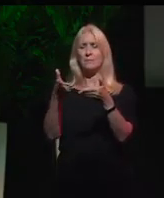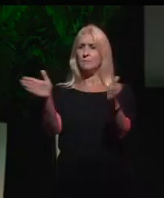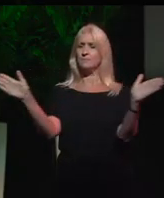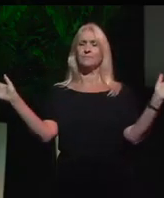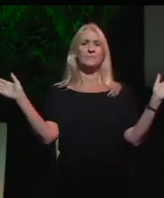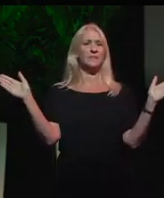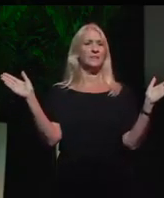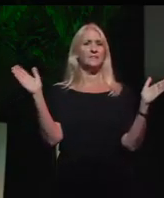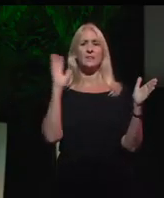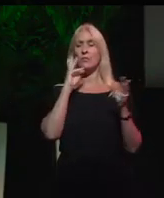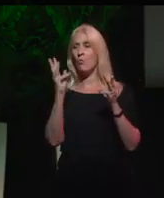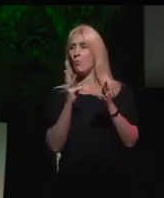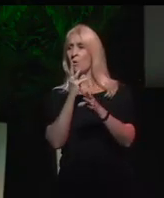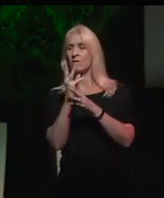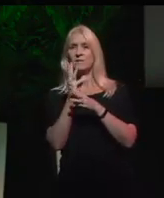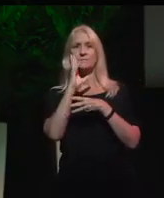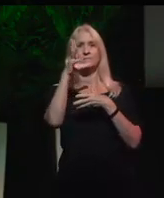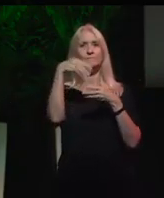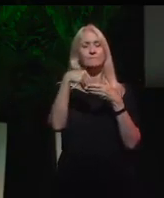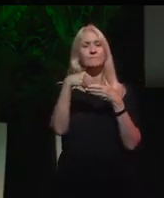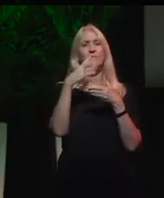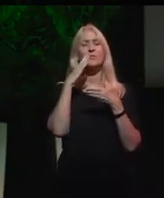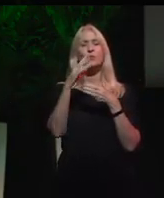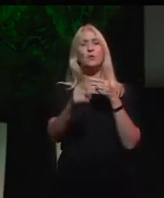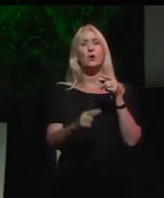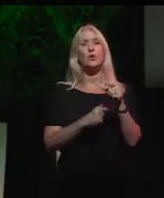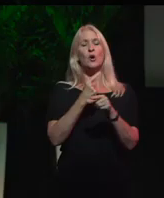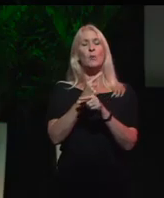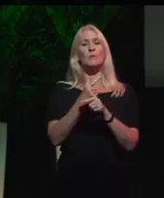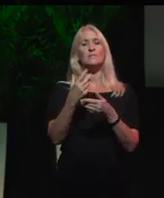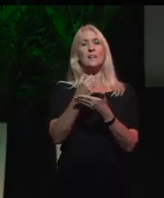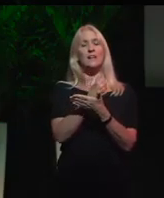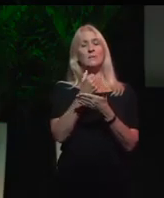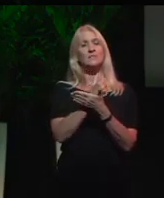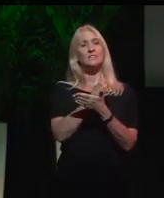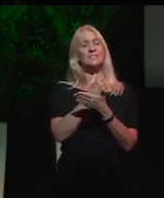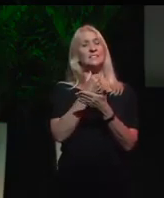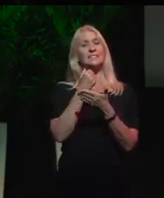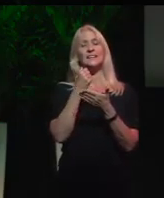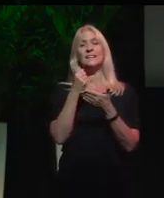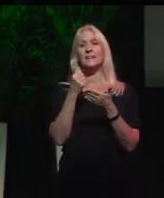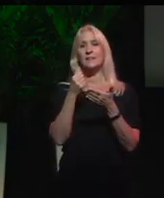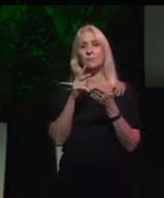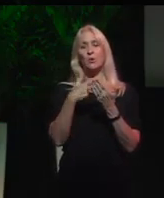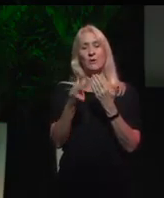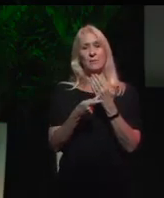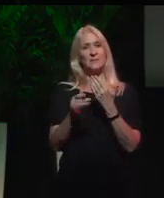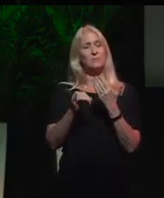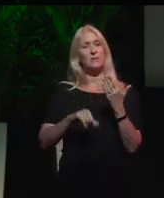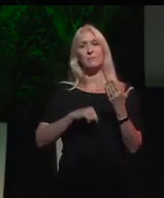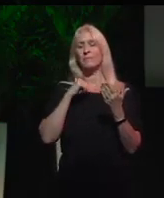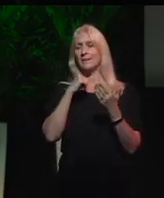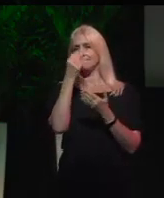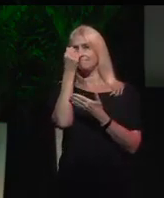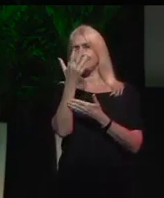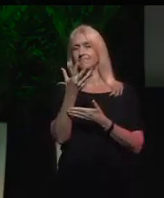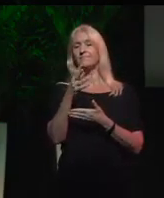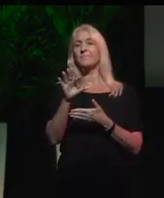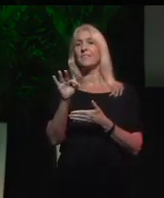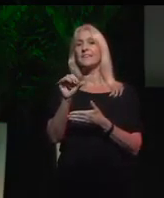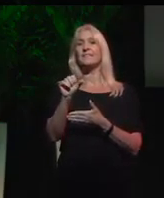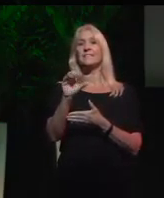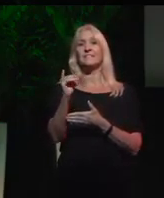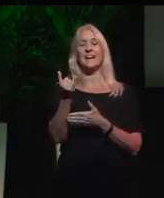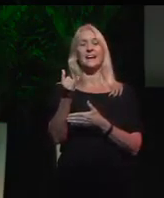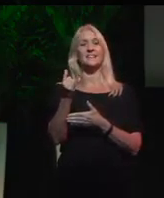through the Global Scholars Distinction Program. And if we may proudly share this morning that FSCJ has become the